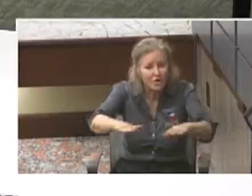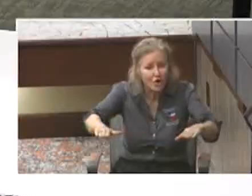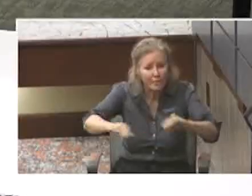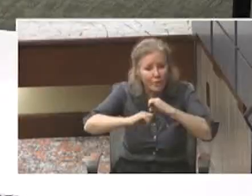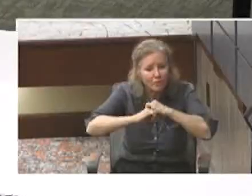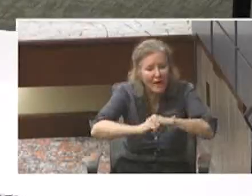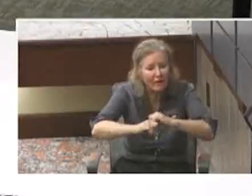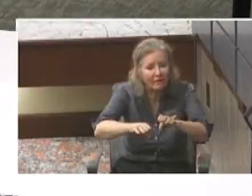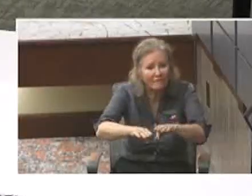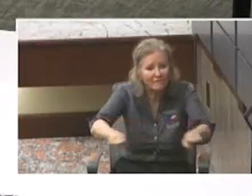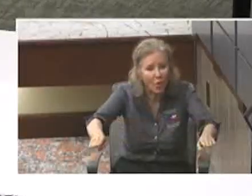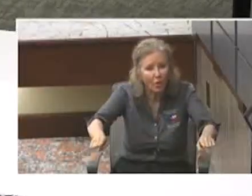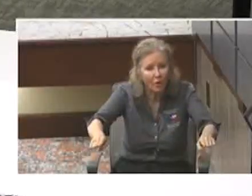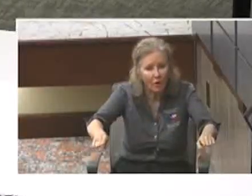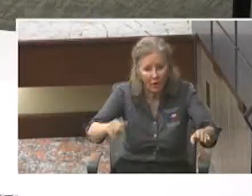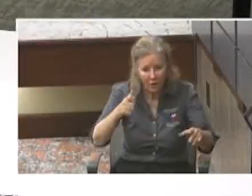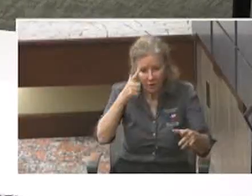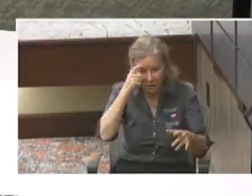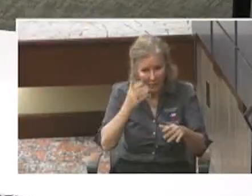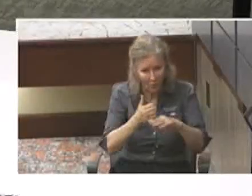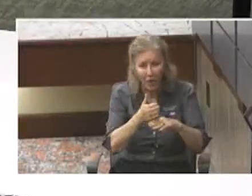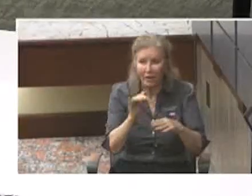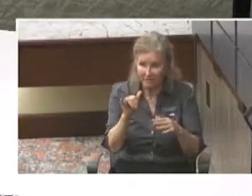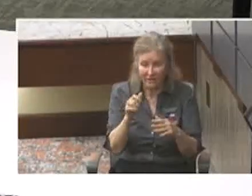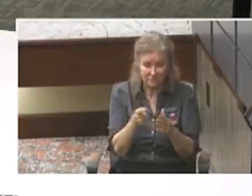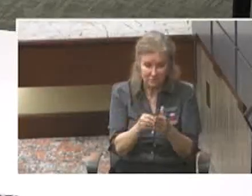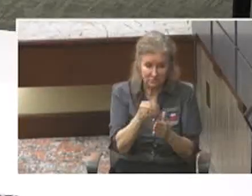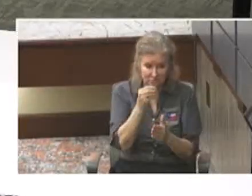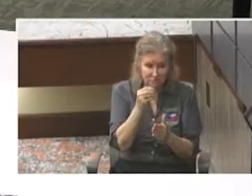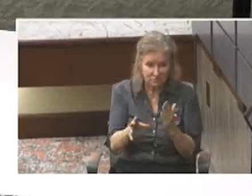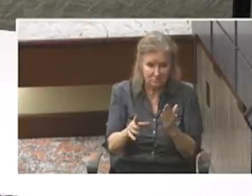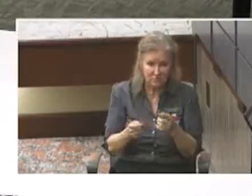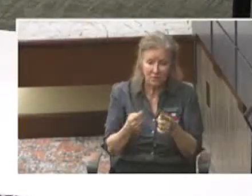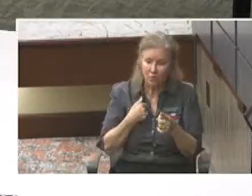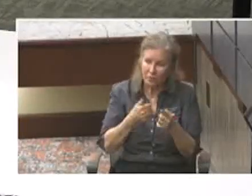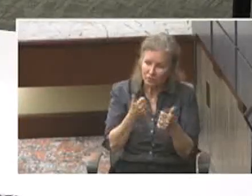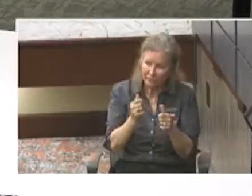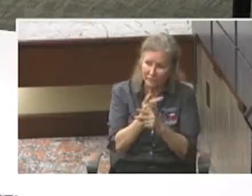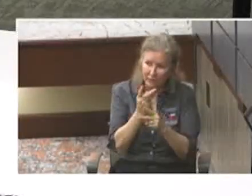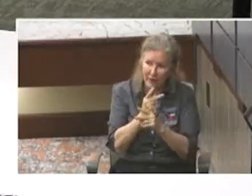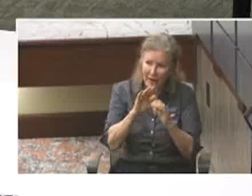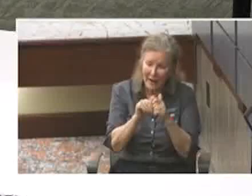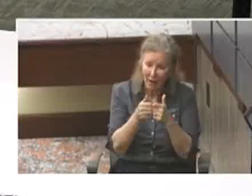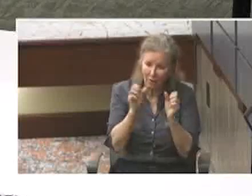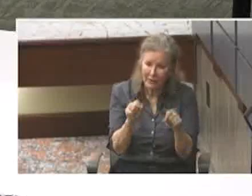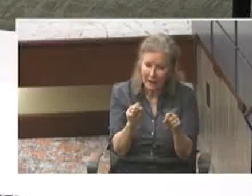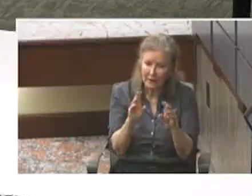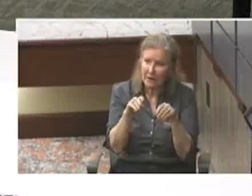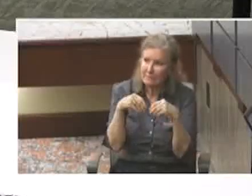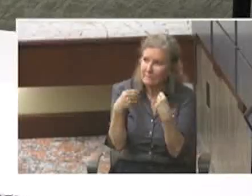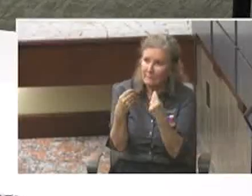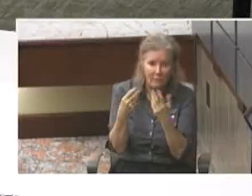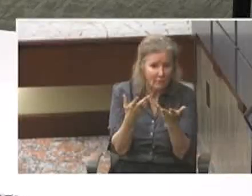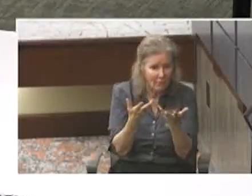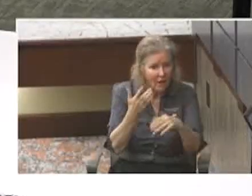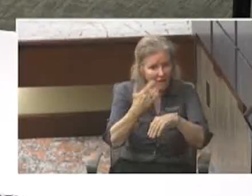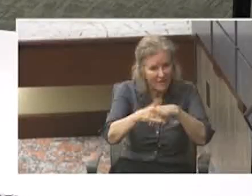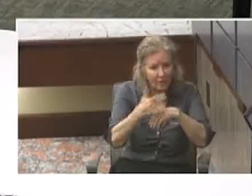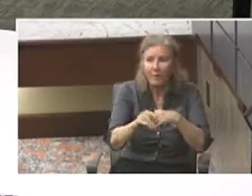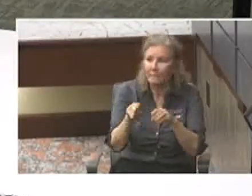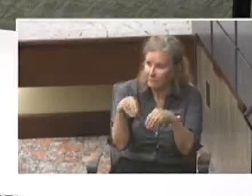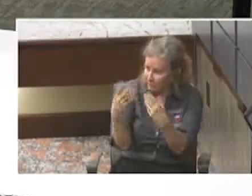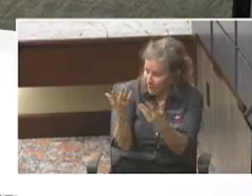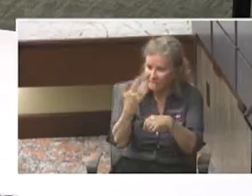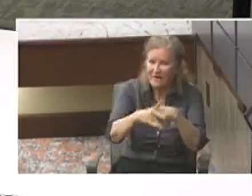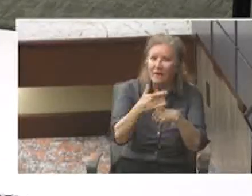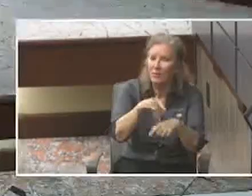part of that. So that has some added expense. But we're trying to crack that nut to make sure that we make it available. Thank you.